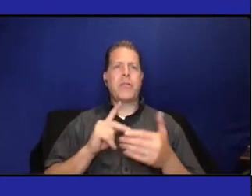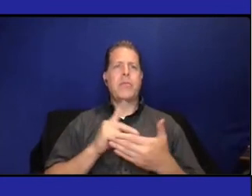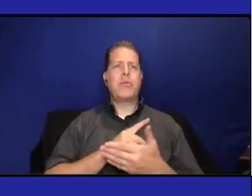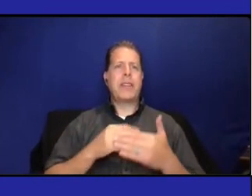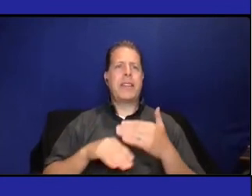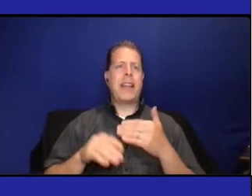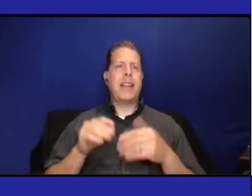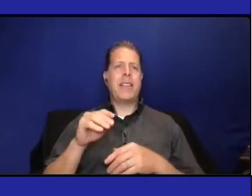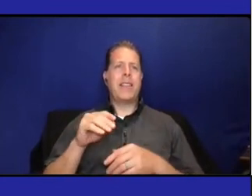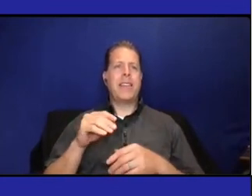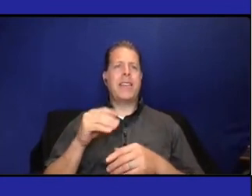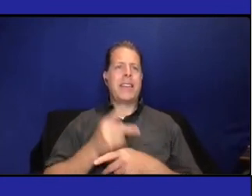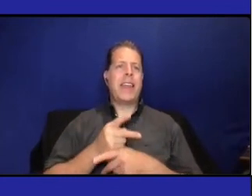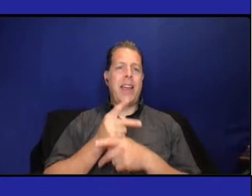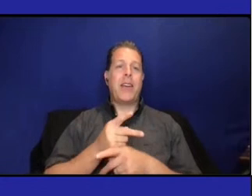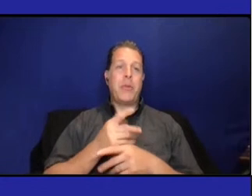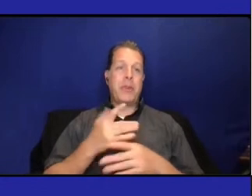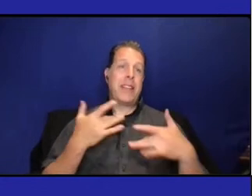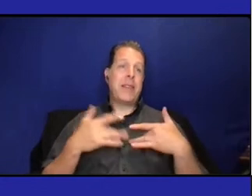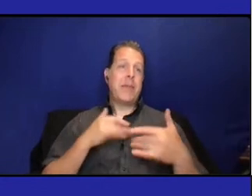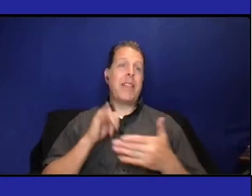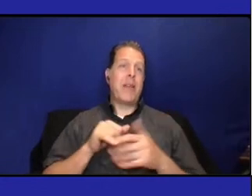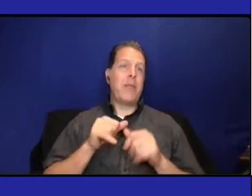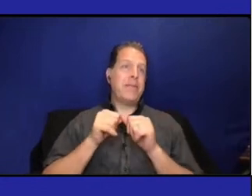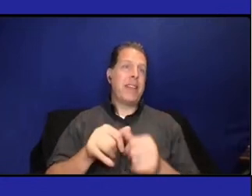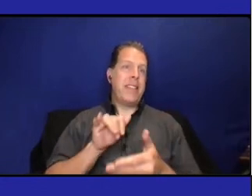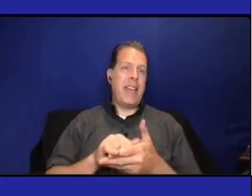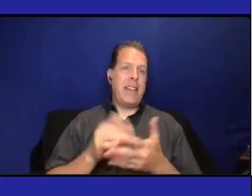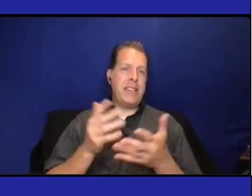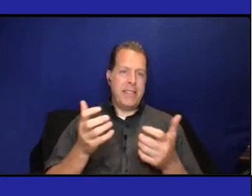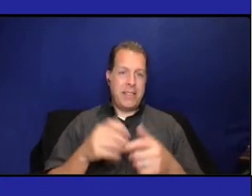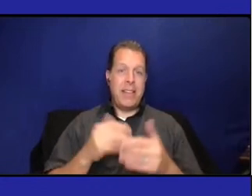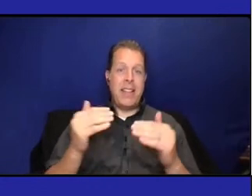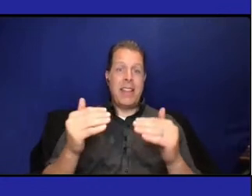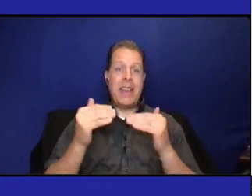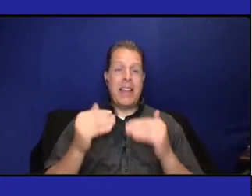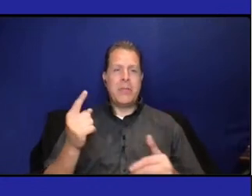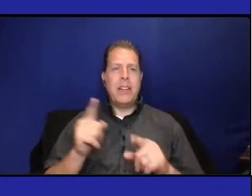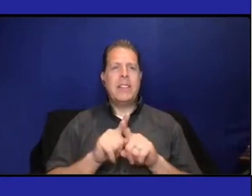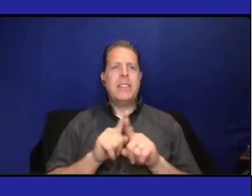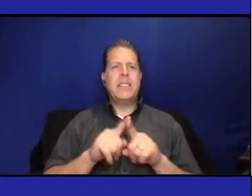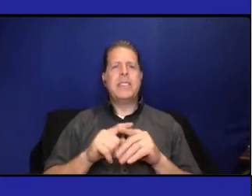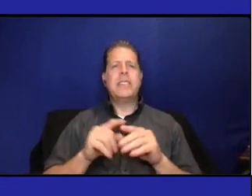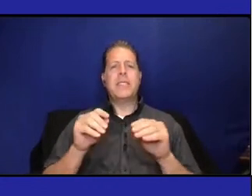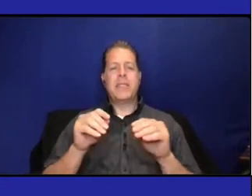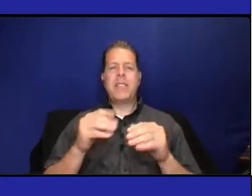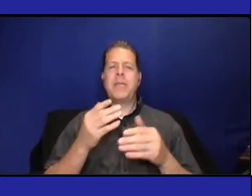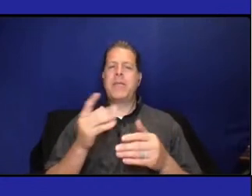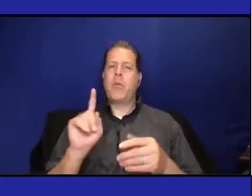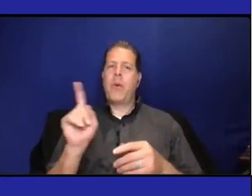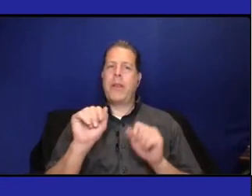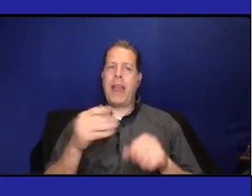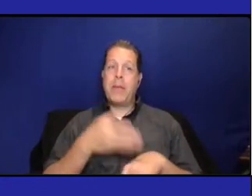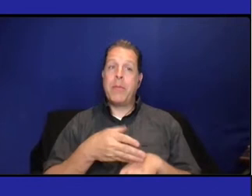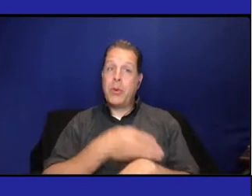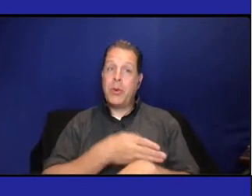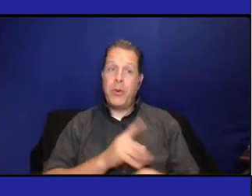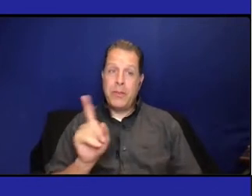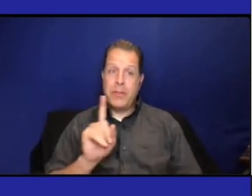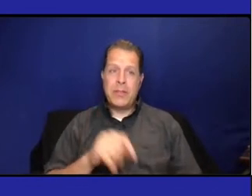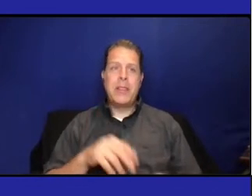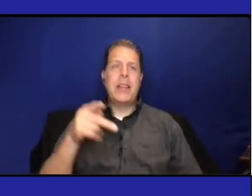very excited to continue this. If I go to the next slide, something that has more room for improvement is what is in pediatric